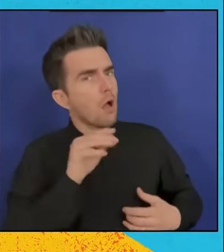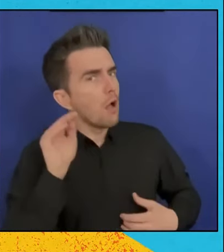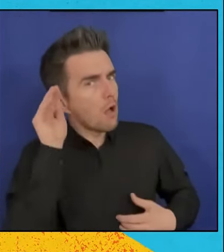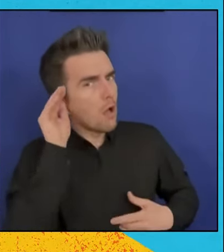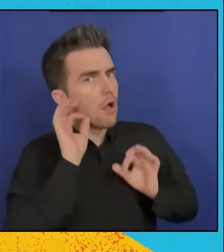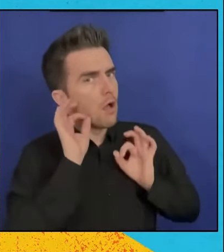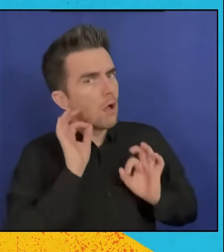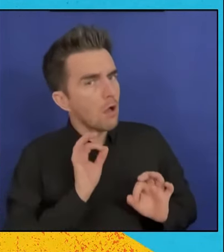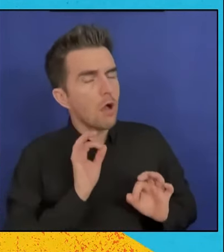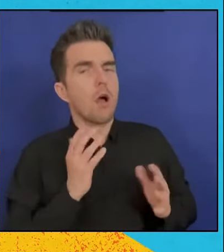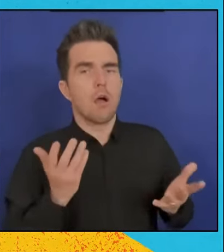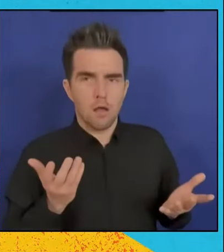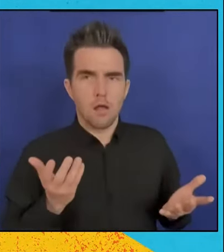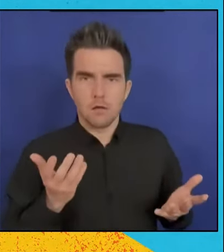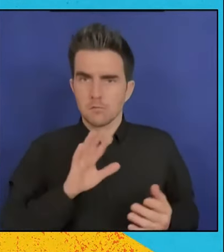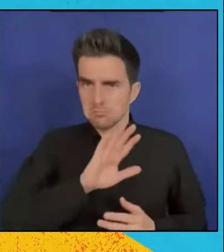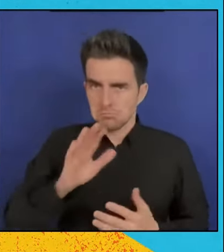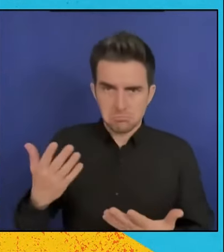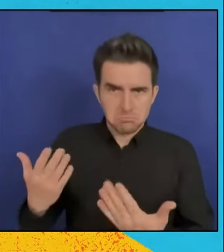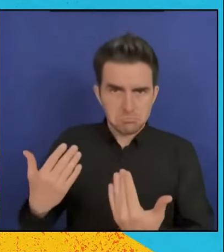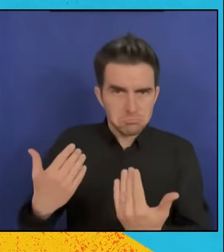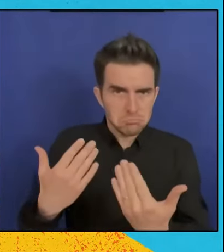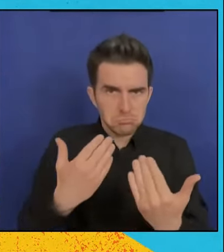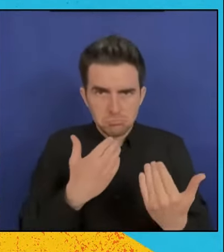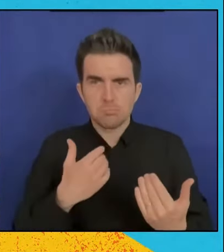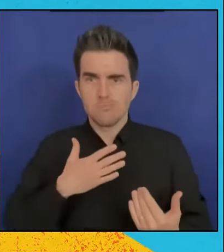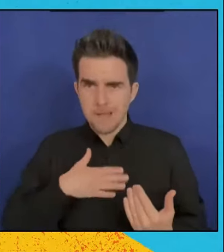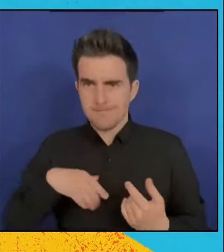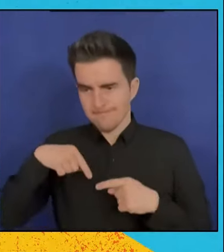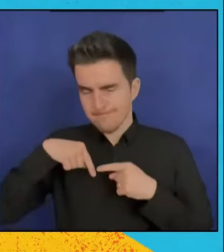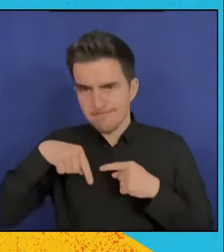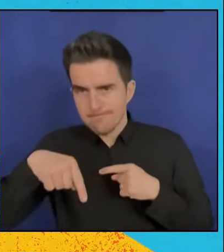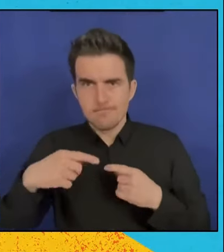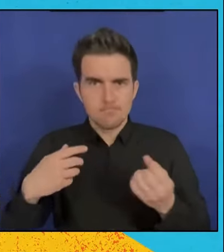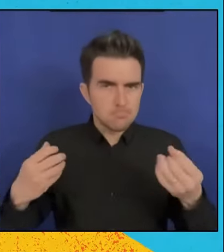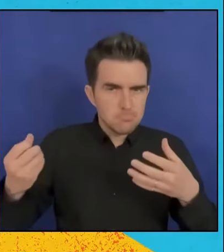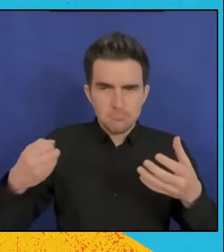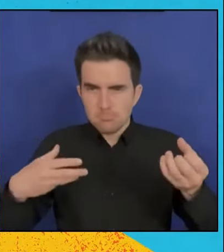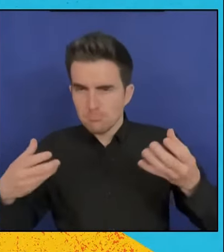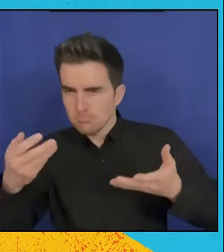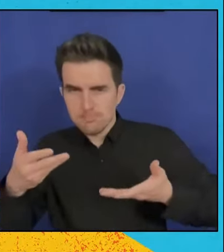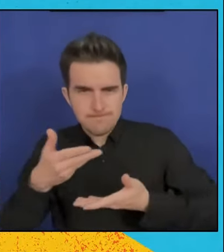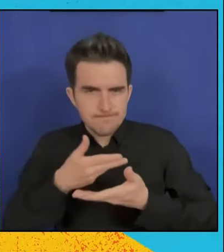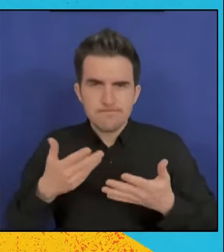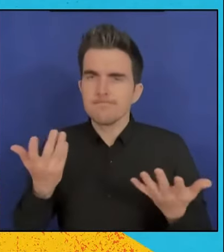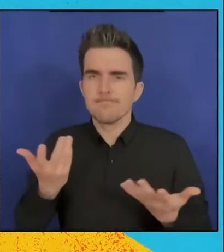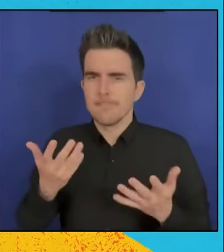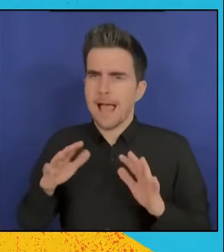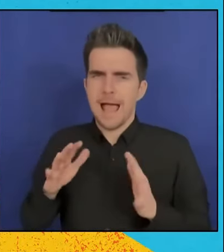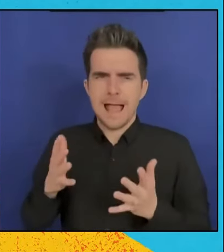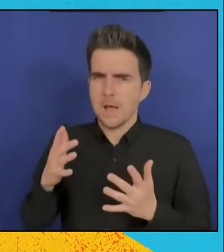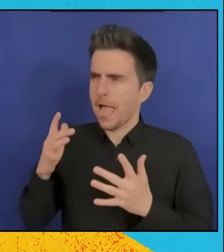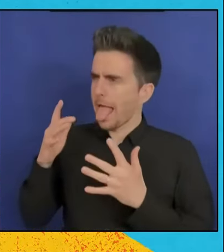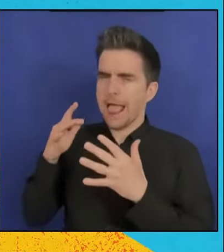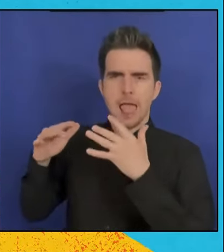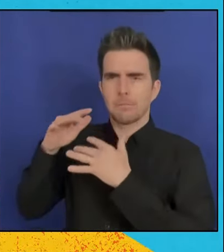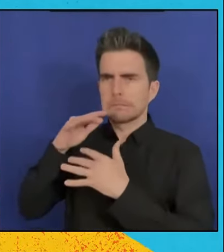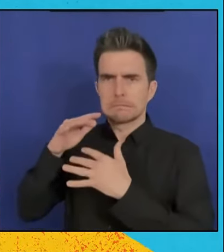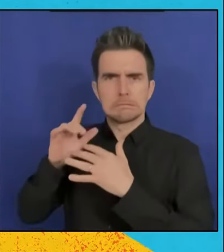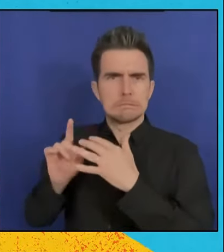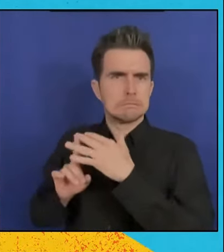has to increasingly be a debate about the power of young people and how they intend to wield that power towards